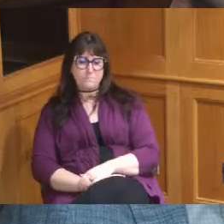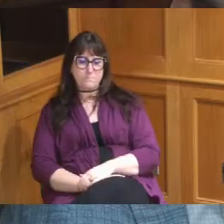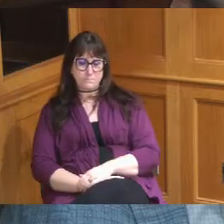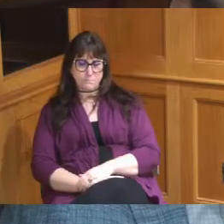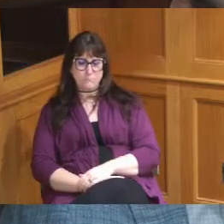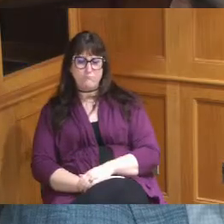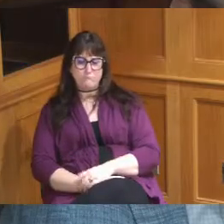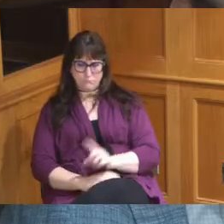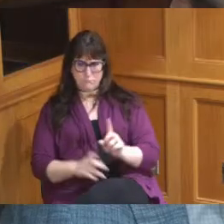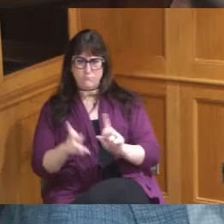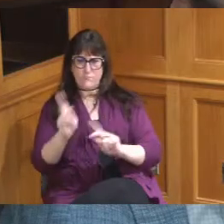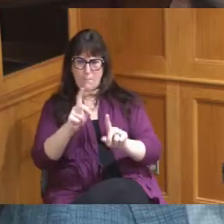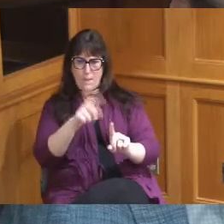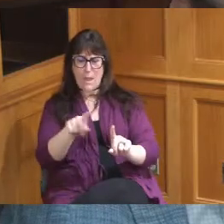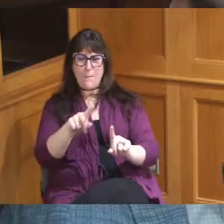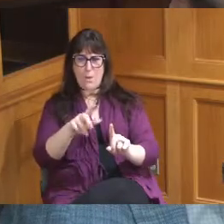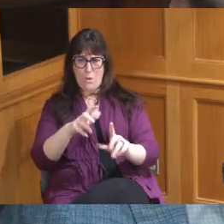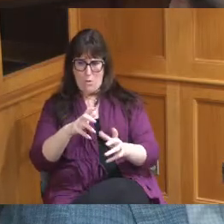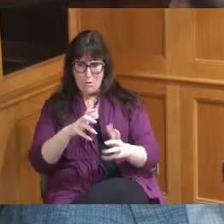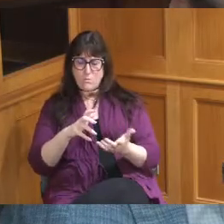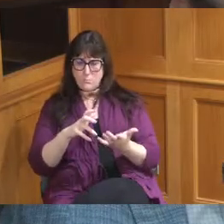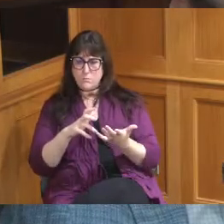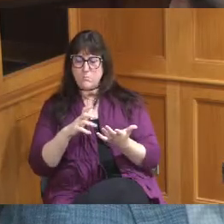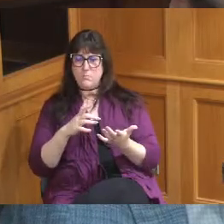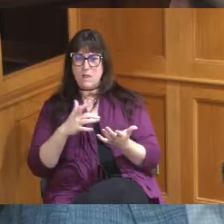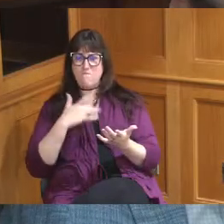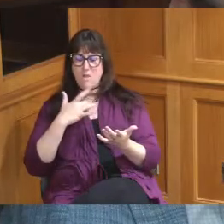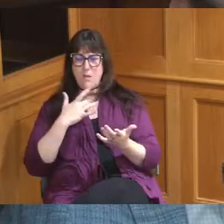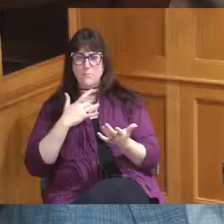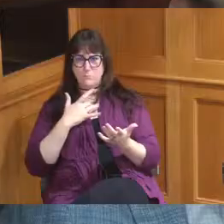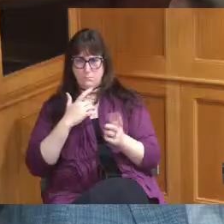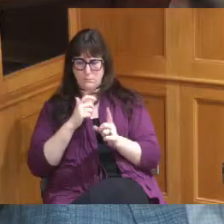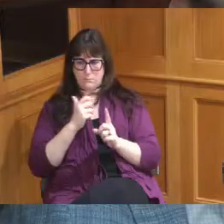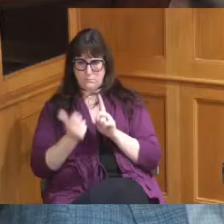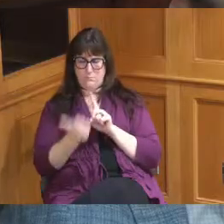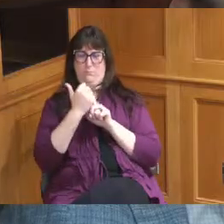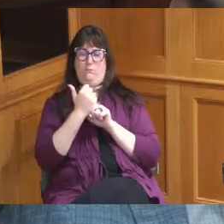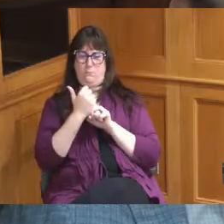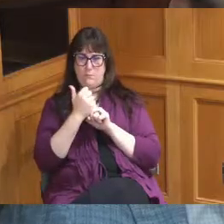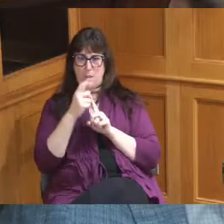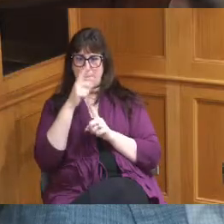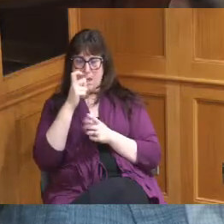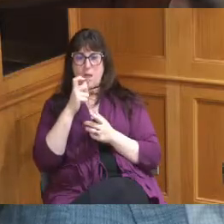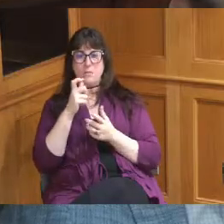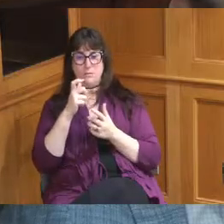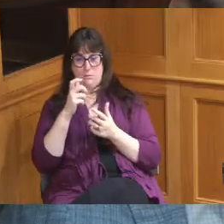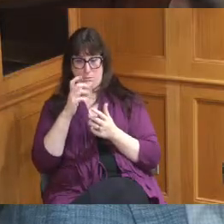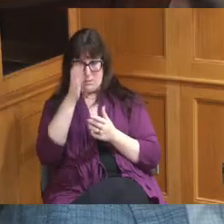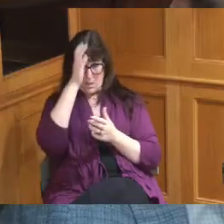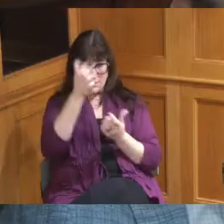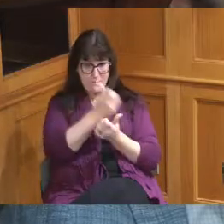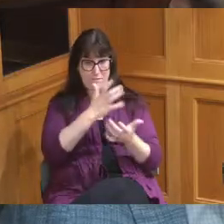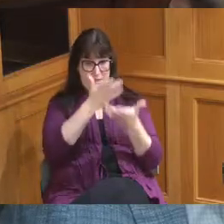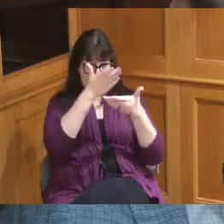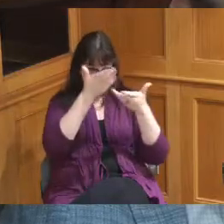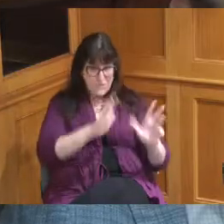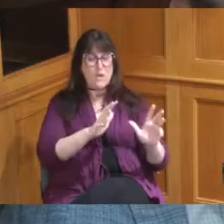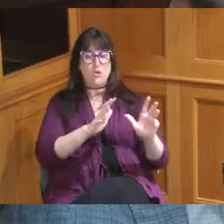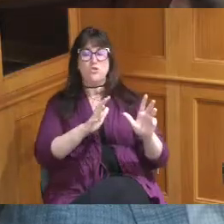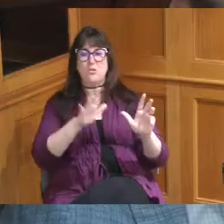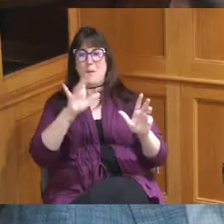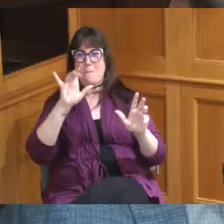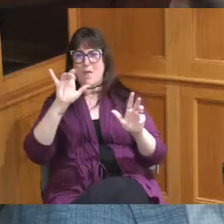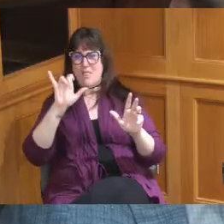voters got mad about is when we got past the concept and we got to the actual lease. This is not a lease. In fact,